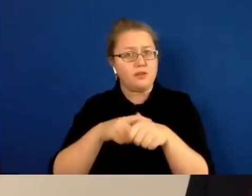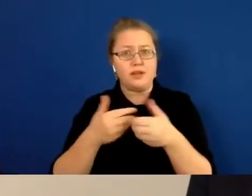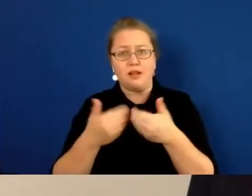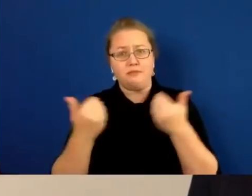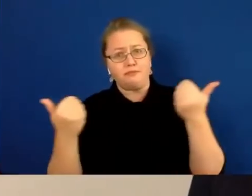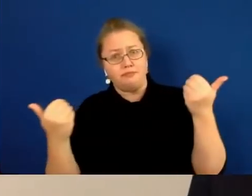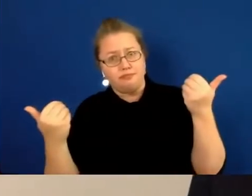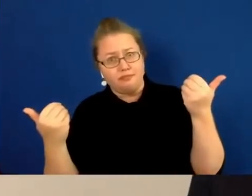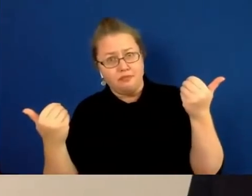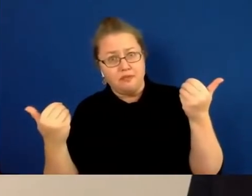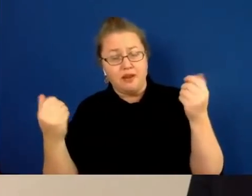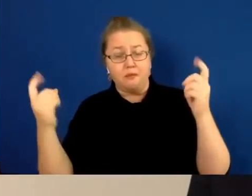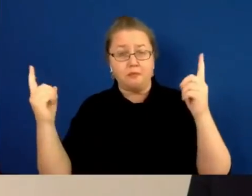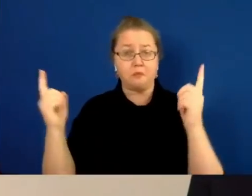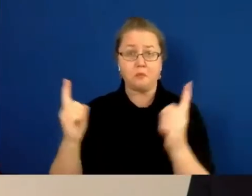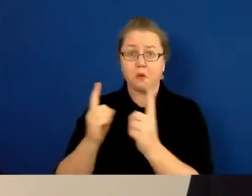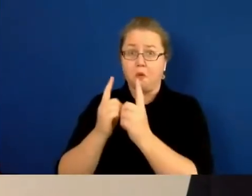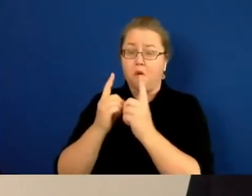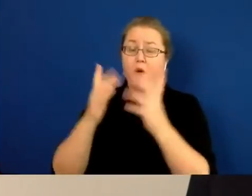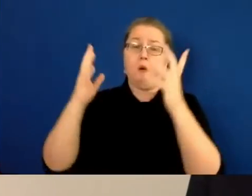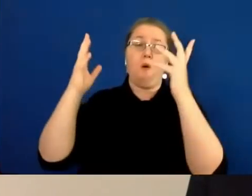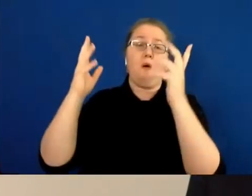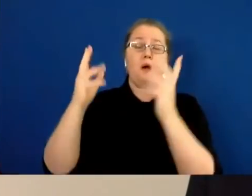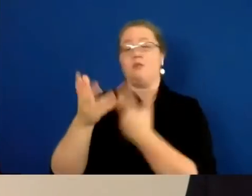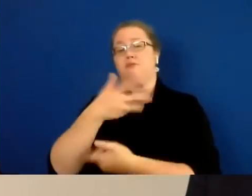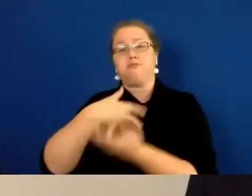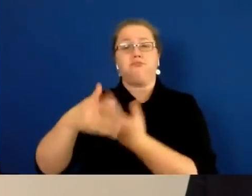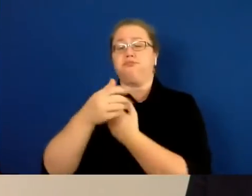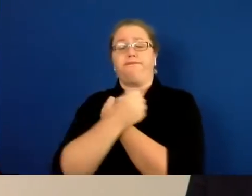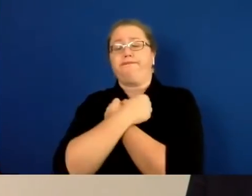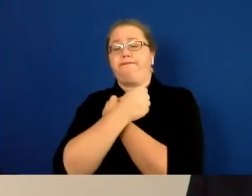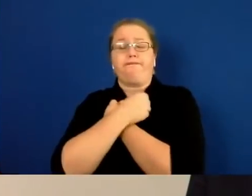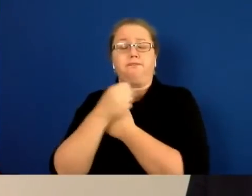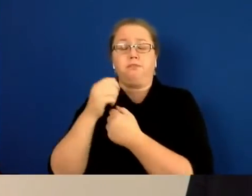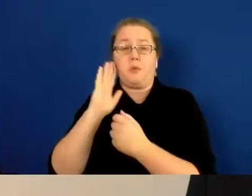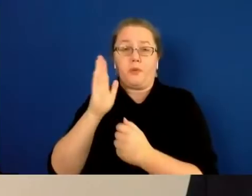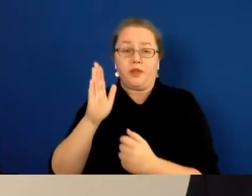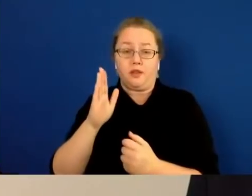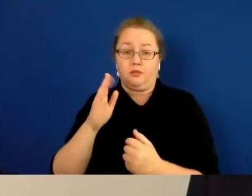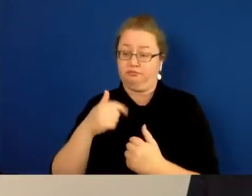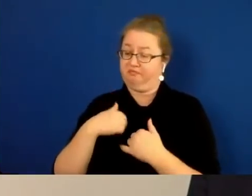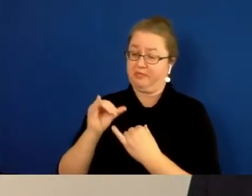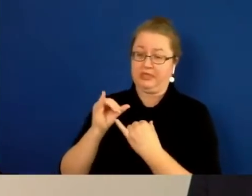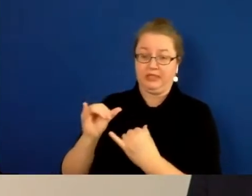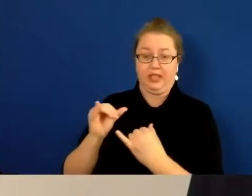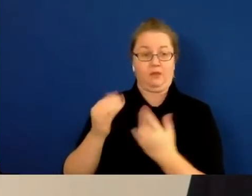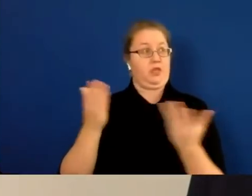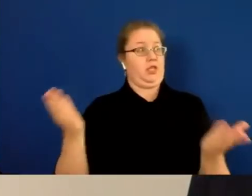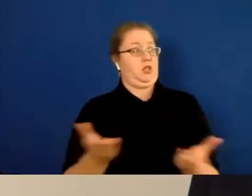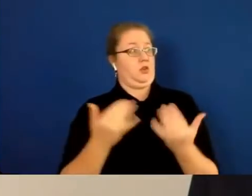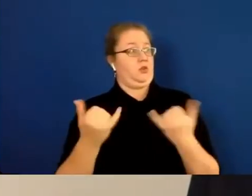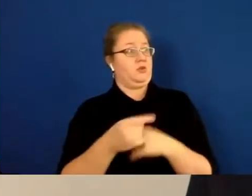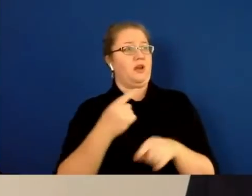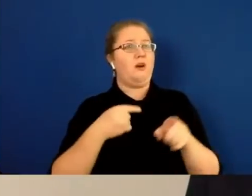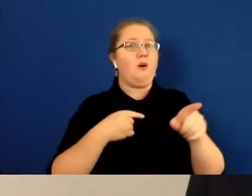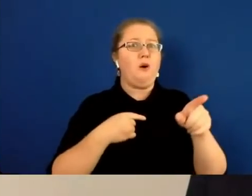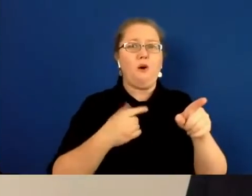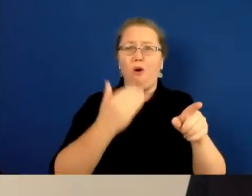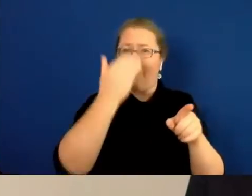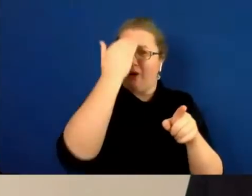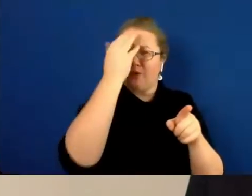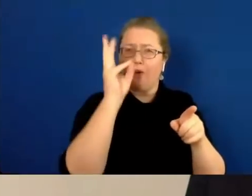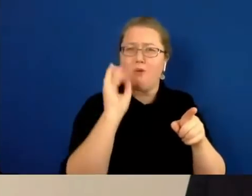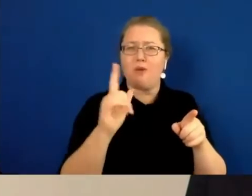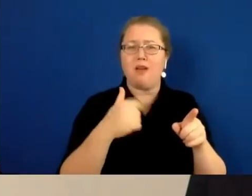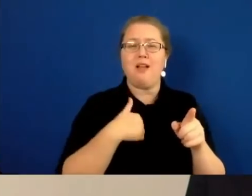but because we're at home, our awareness of following precautions is lower. And finally, while we may have the best of